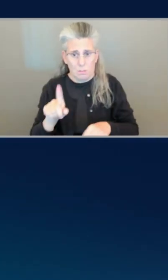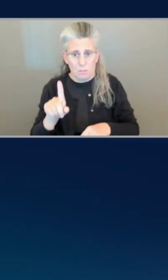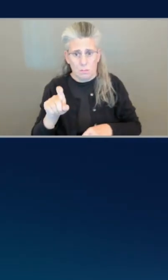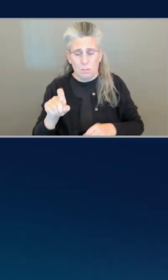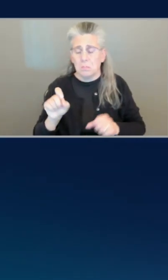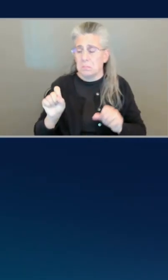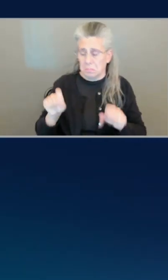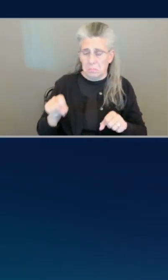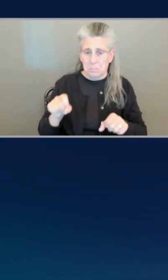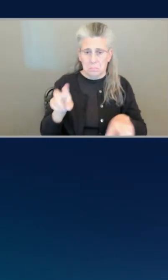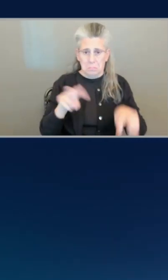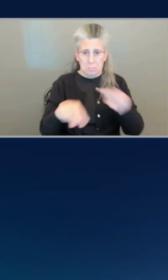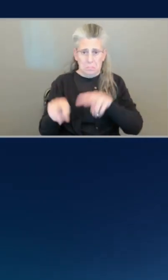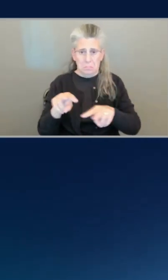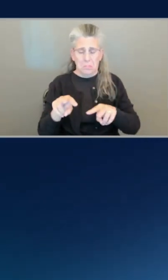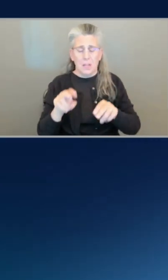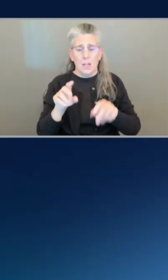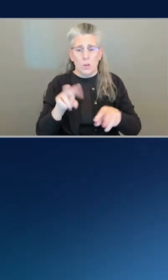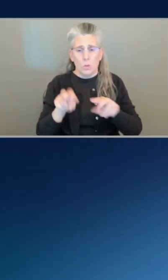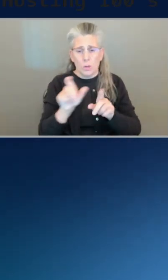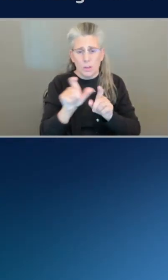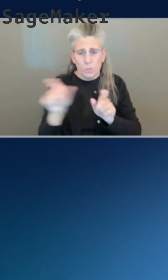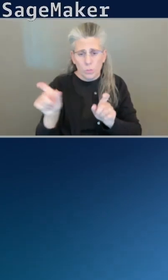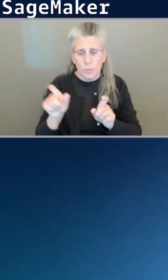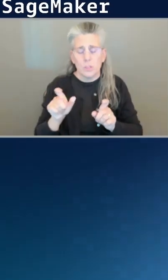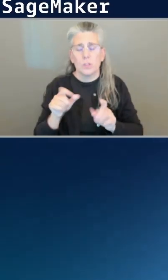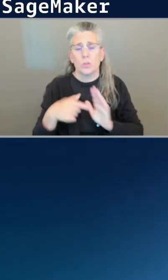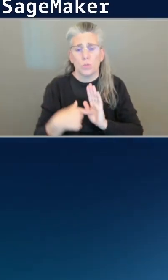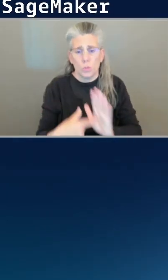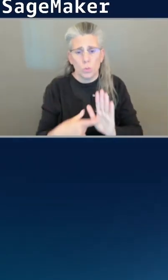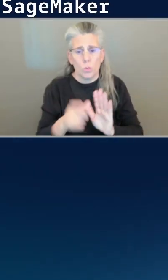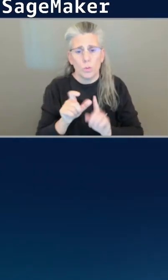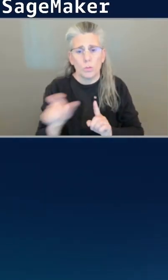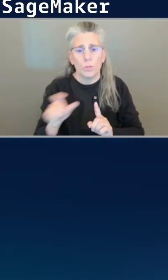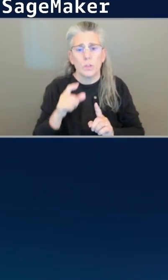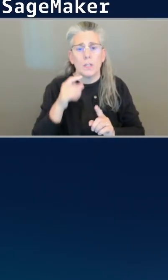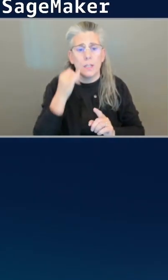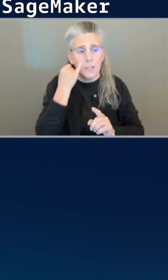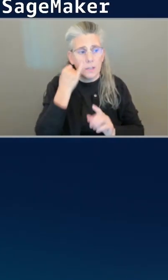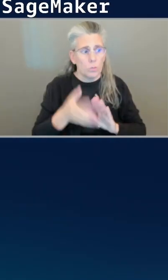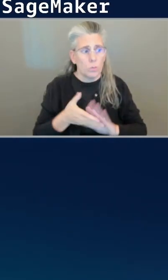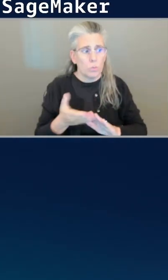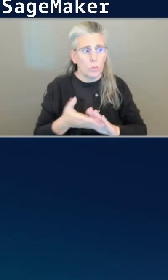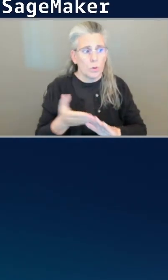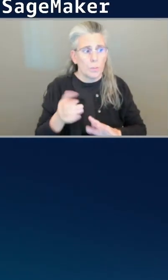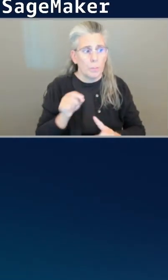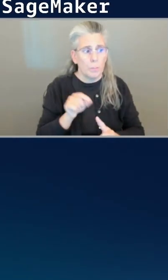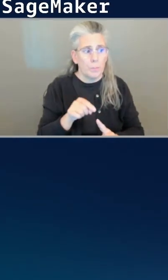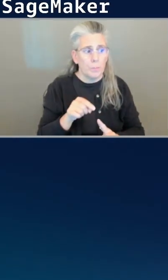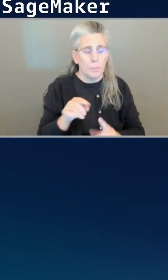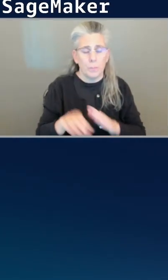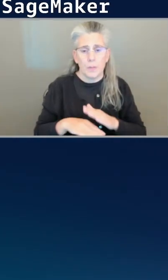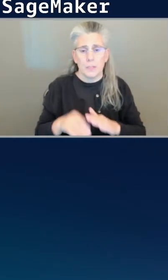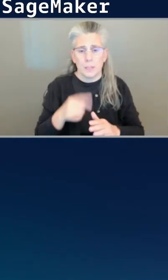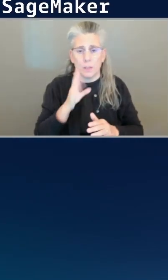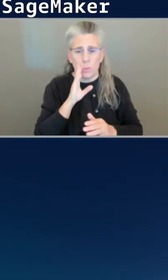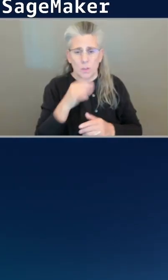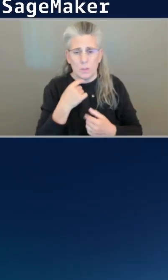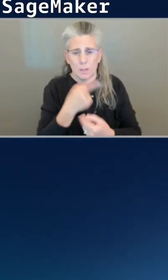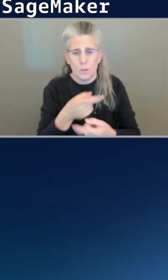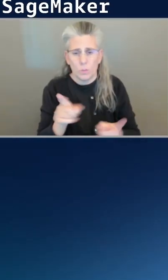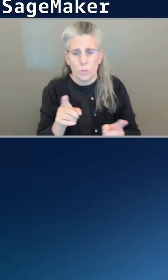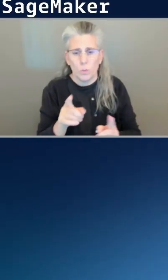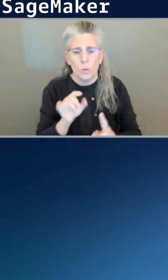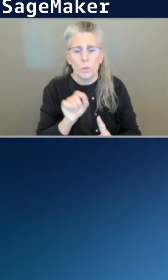then you just run the inference. And if I can show you the inference, for example, if I run this cell, this basically is the exact same question which